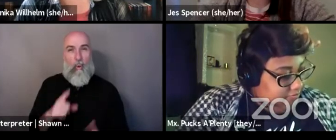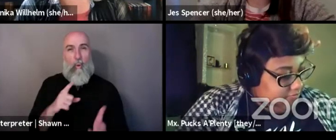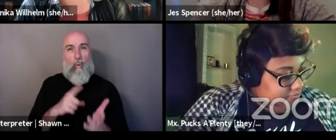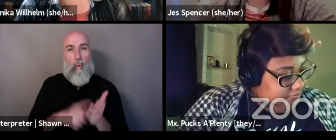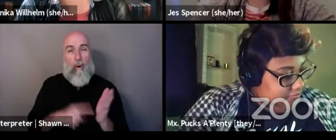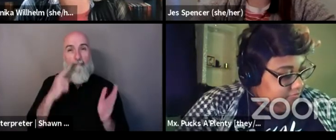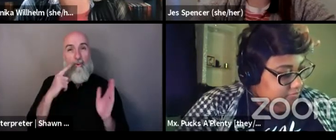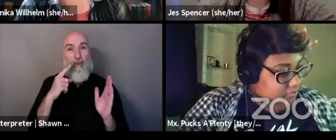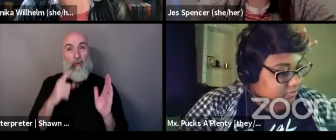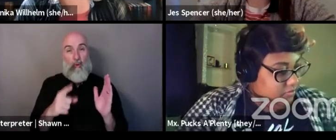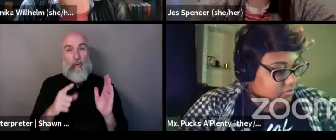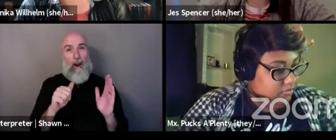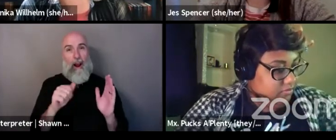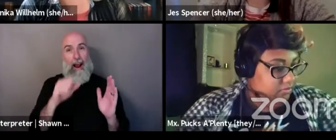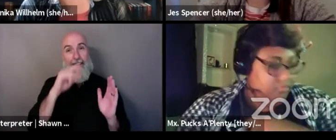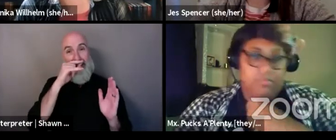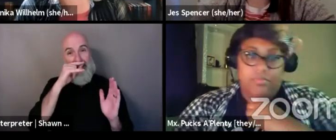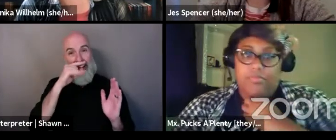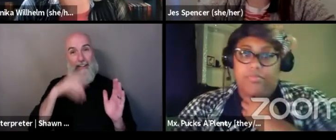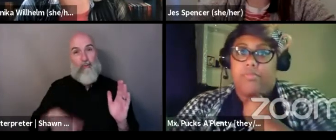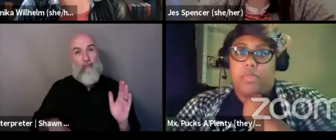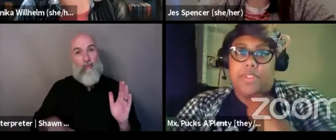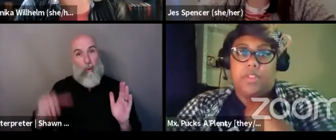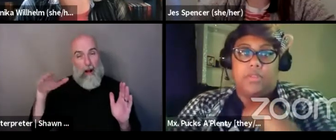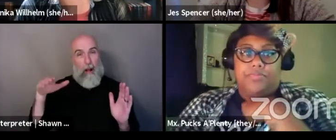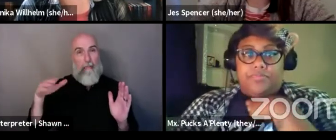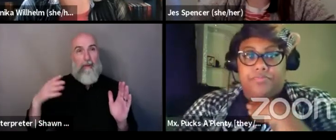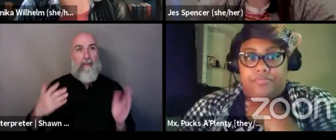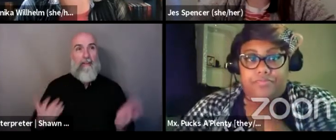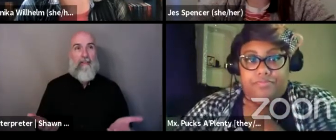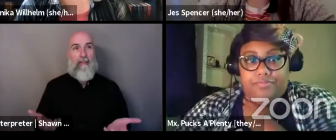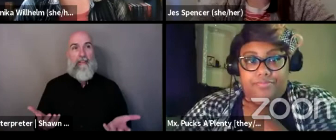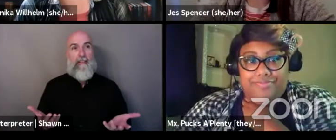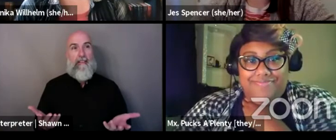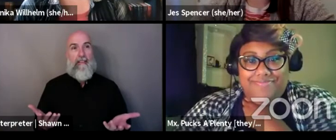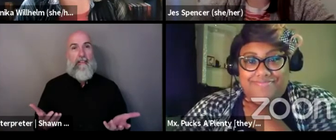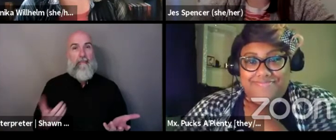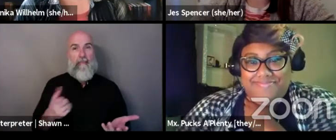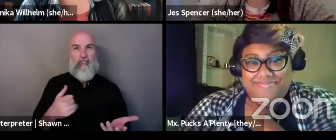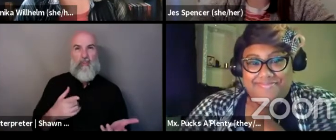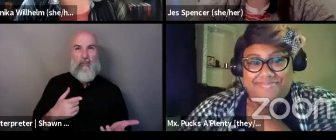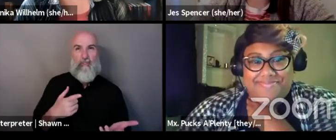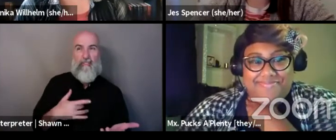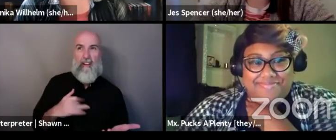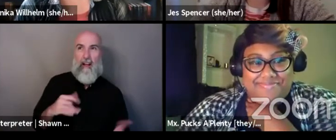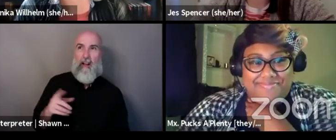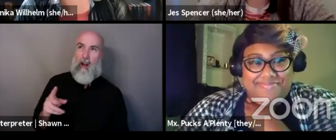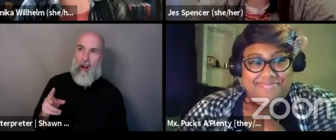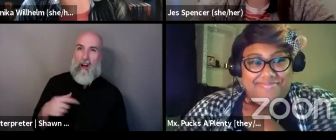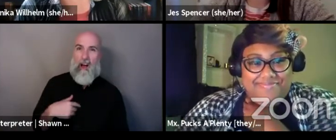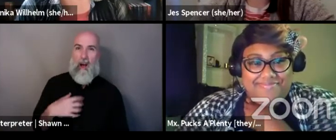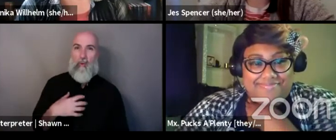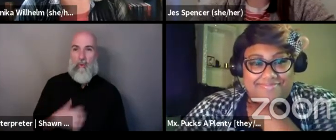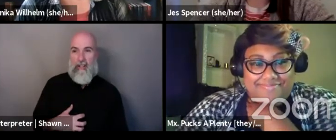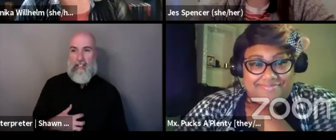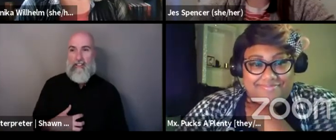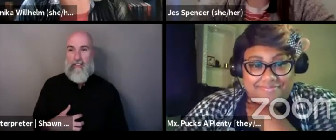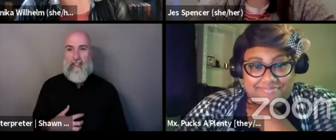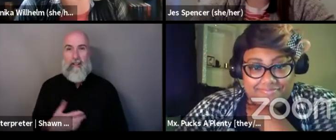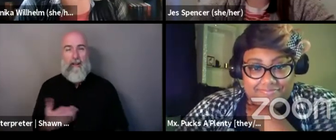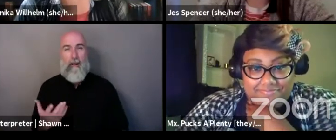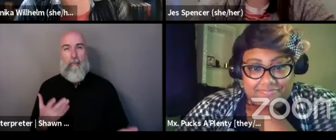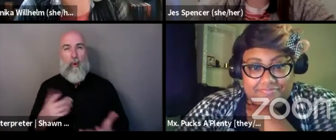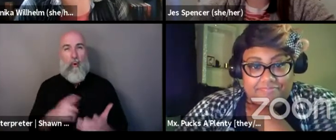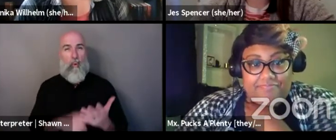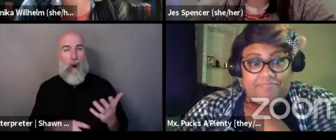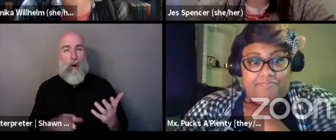you as a kid growing up, like, did you see of like, man, I wish more than anything, like what would